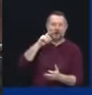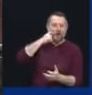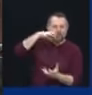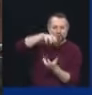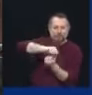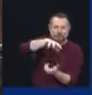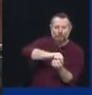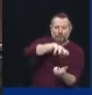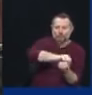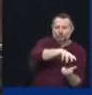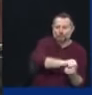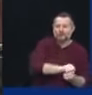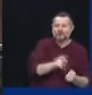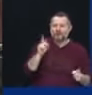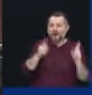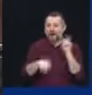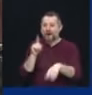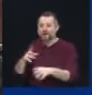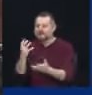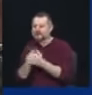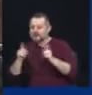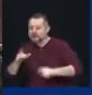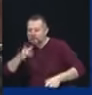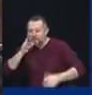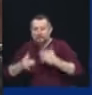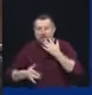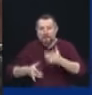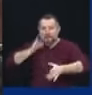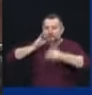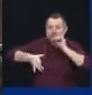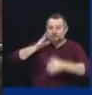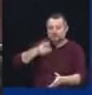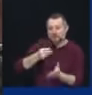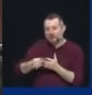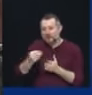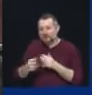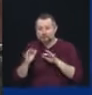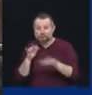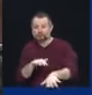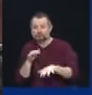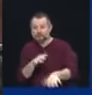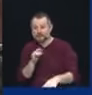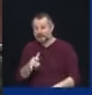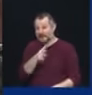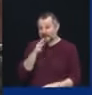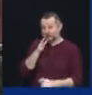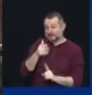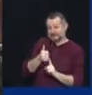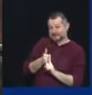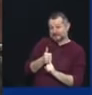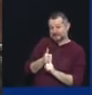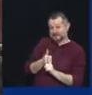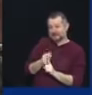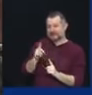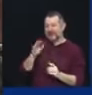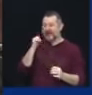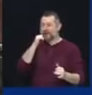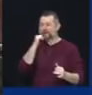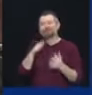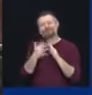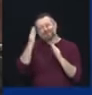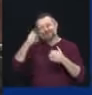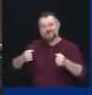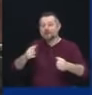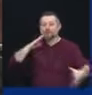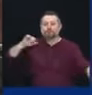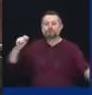taste. So the entire dynamic of agriculture has changed. Greek